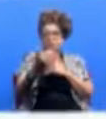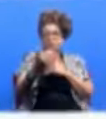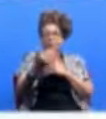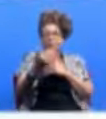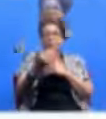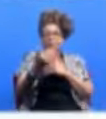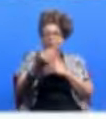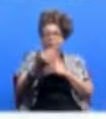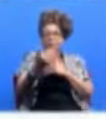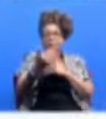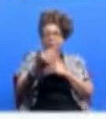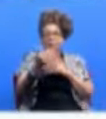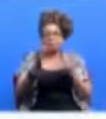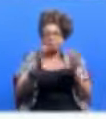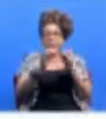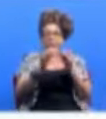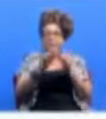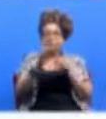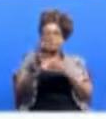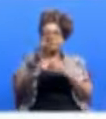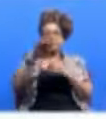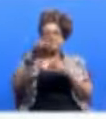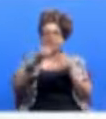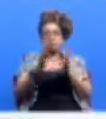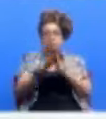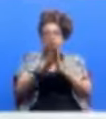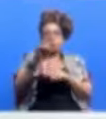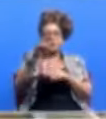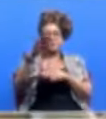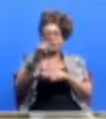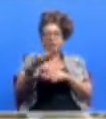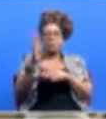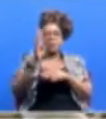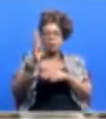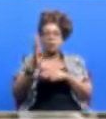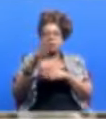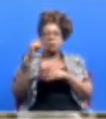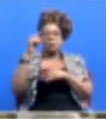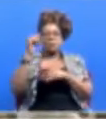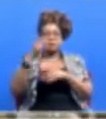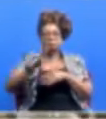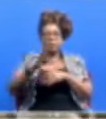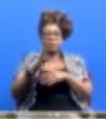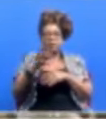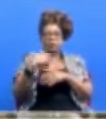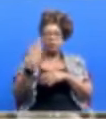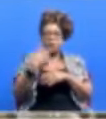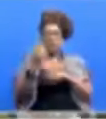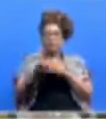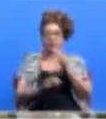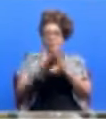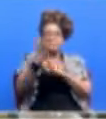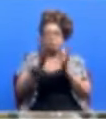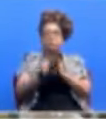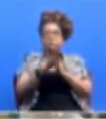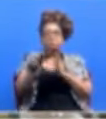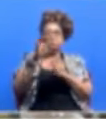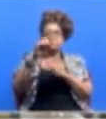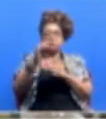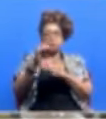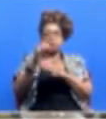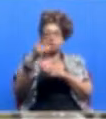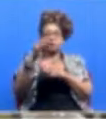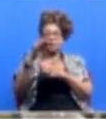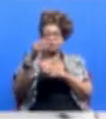Yeah. We meet Dennis Onkangi and Purity Gakuo in Bamburi, Mombasa County, who have come up with the EcoHeat trolley